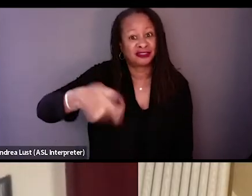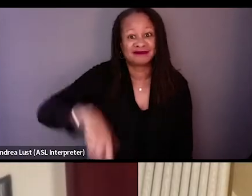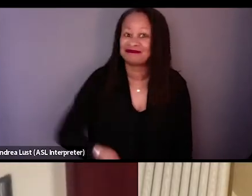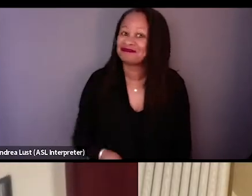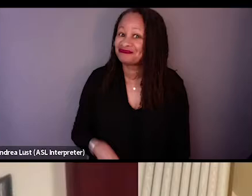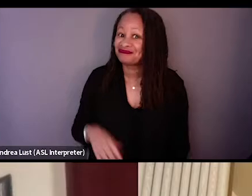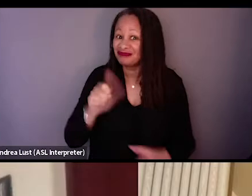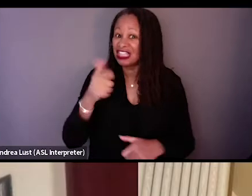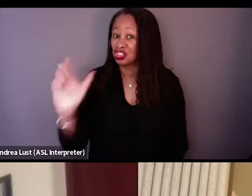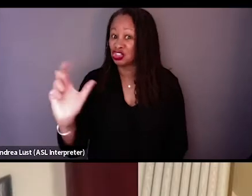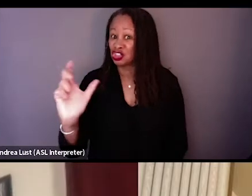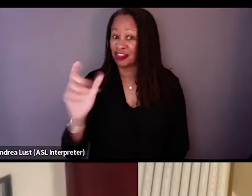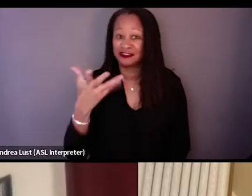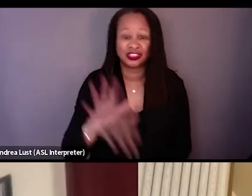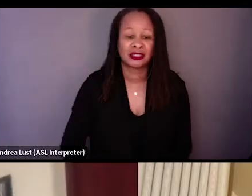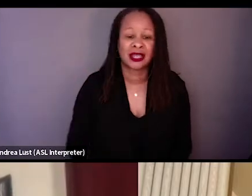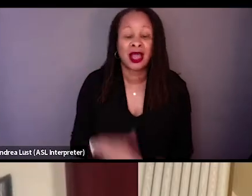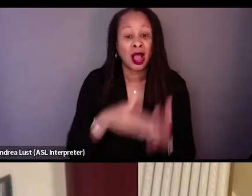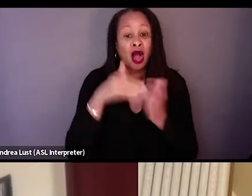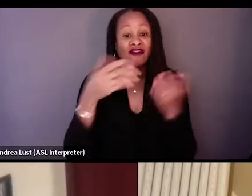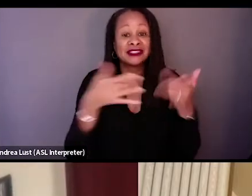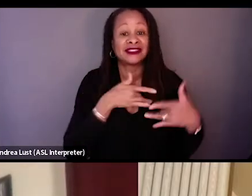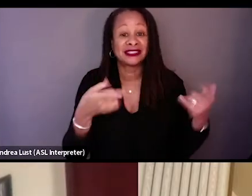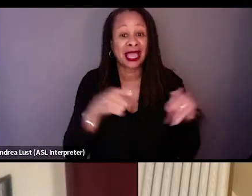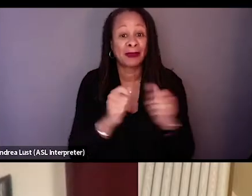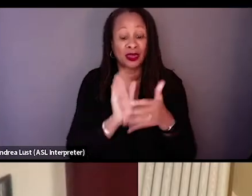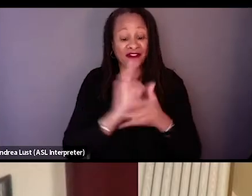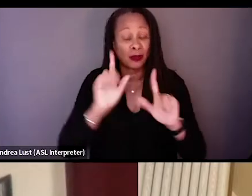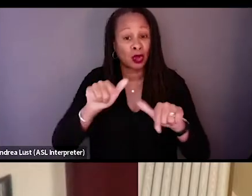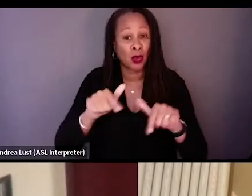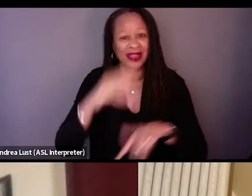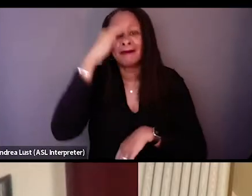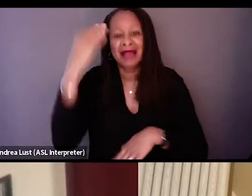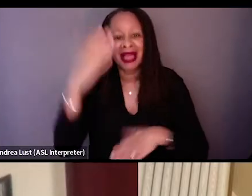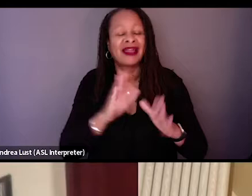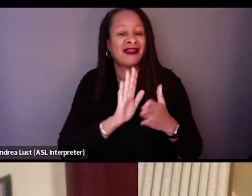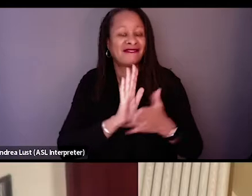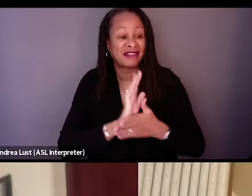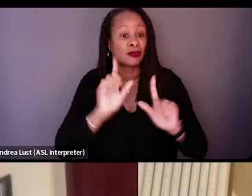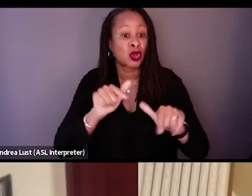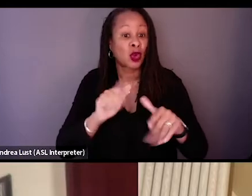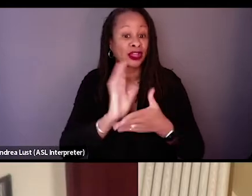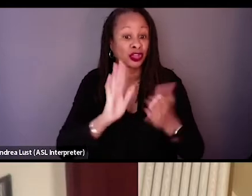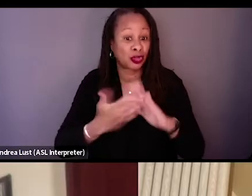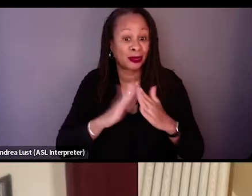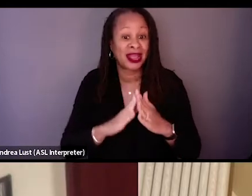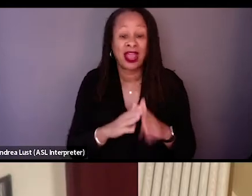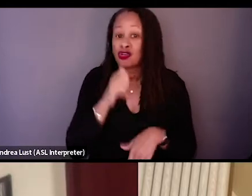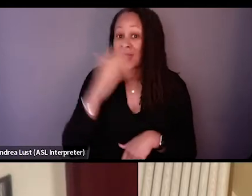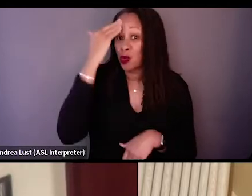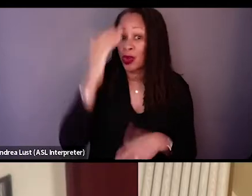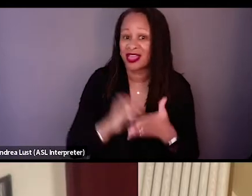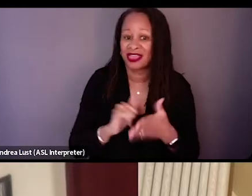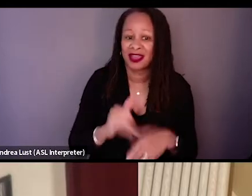often, Hollywood, the Black community, the film-going community is not aware, though, that Black folks did, in fact, have a little